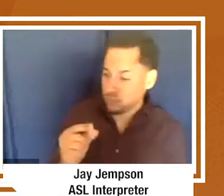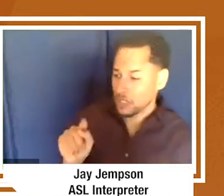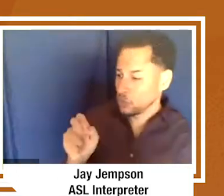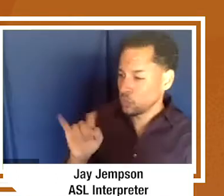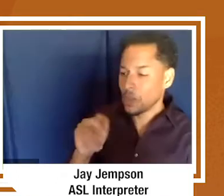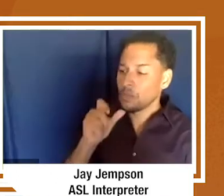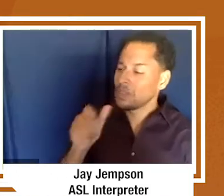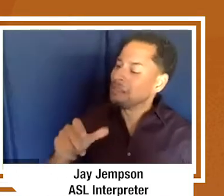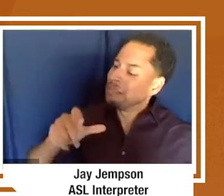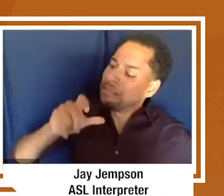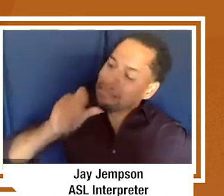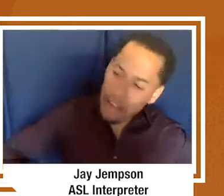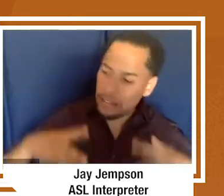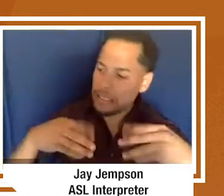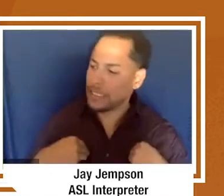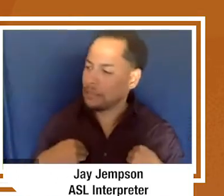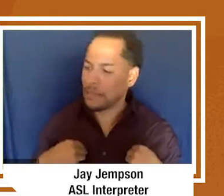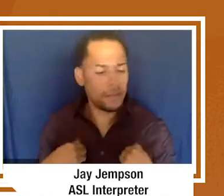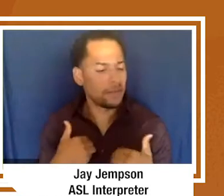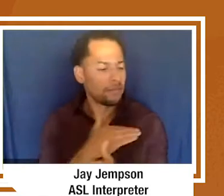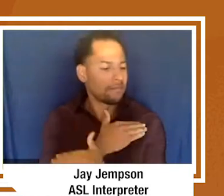not taking it anymore.